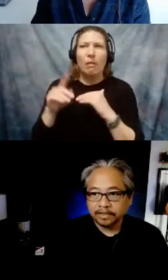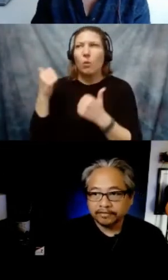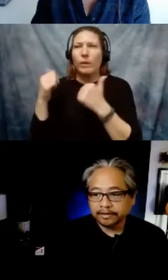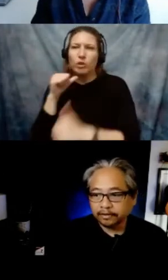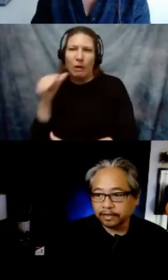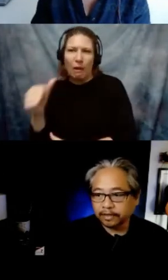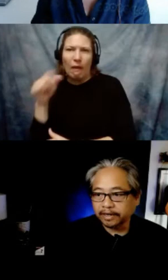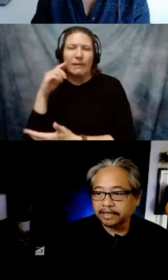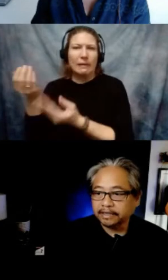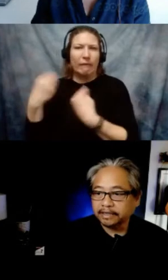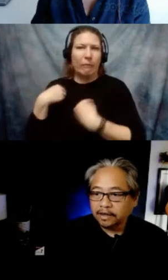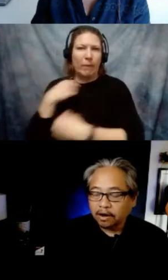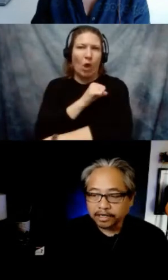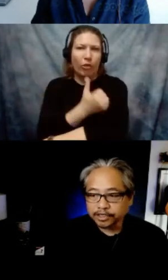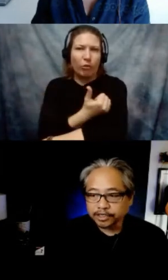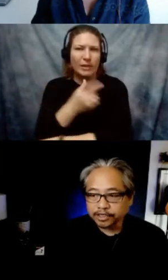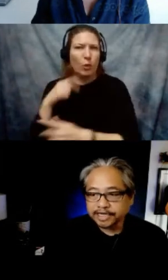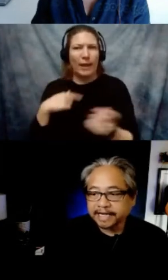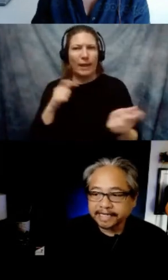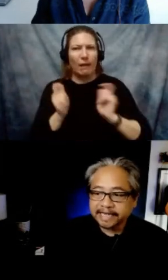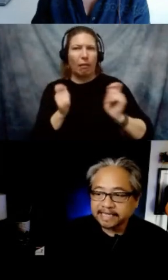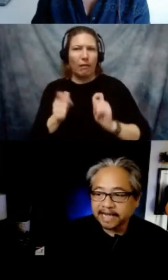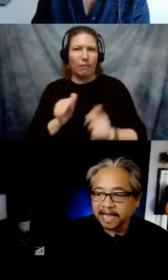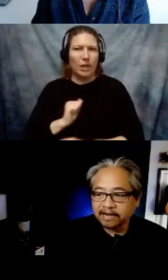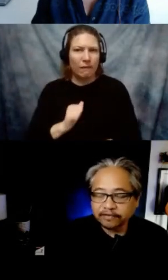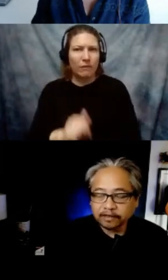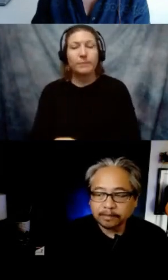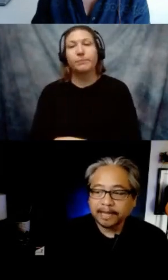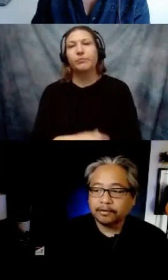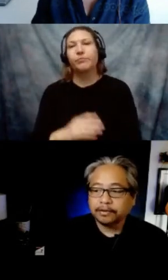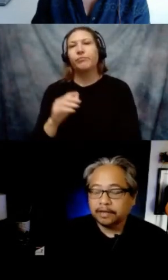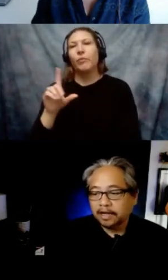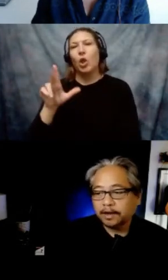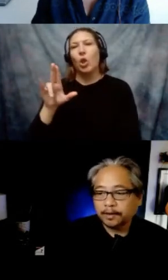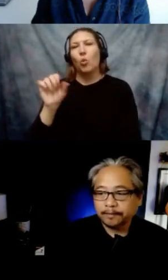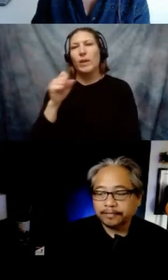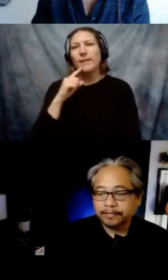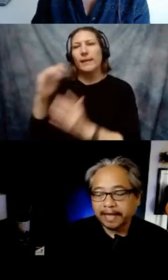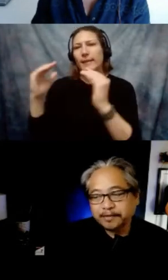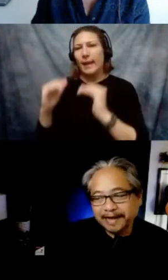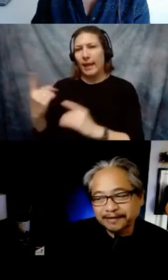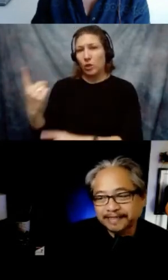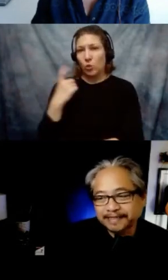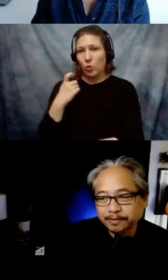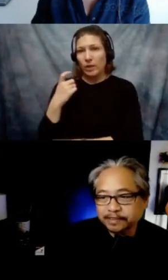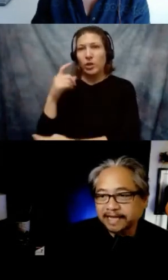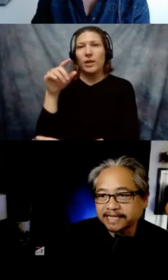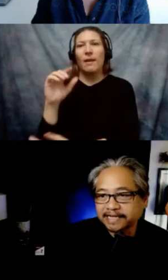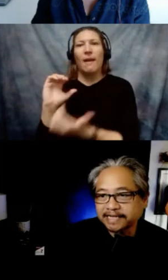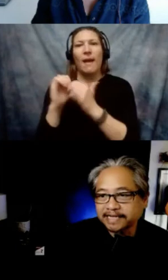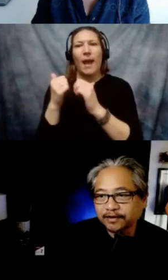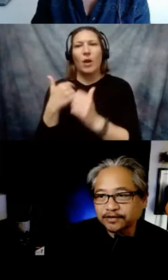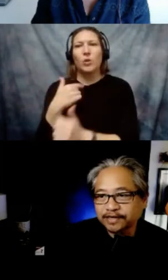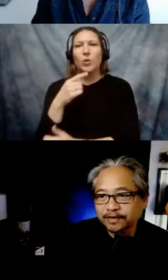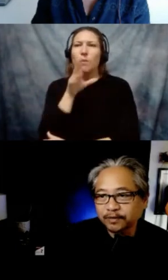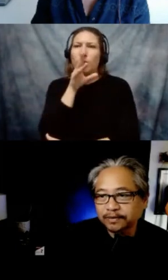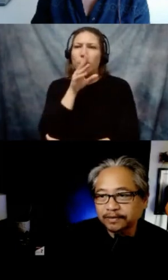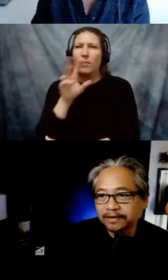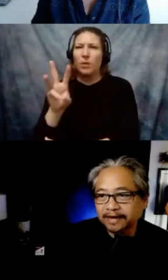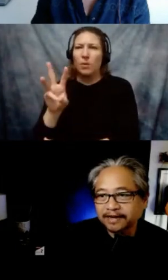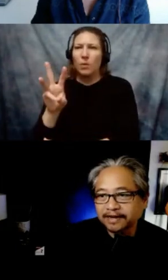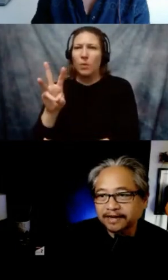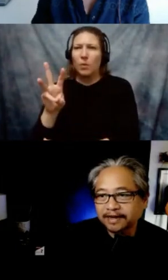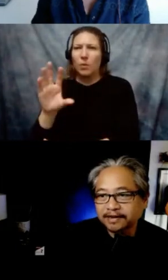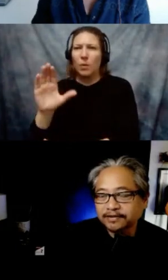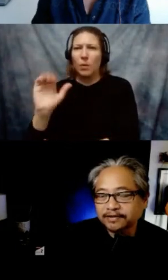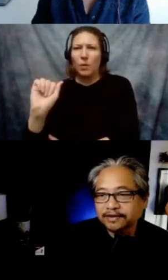about, how do you pronounce it? WCAG? I heard you say, Yeah, loads of different ways. Yes, I tend to say WCAG, but